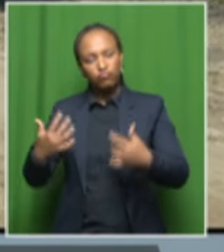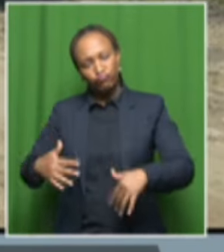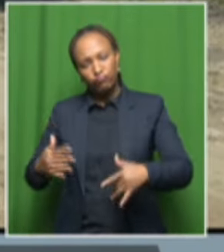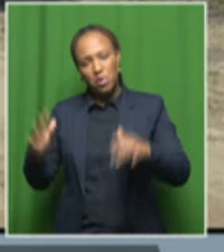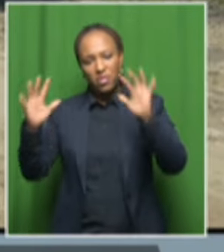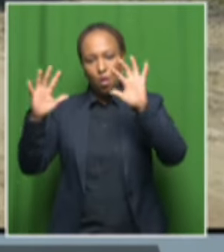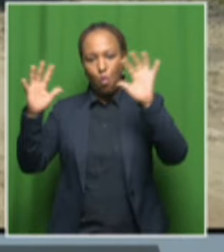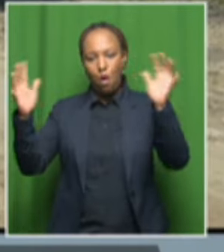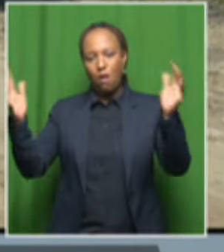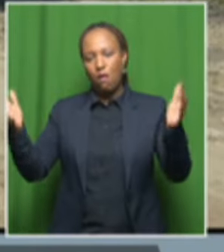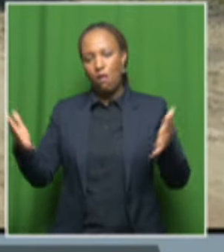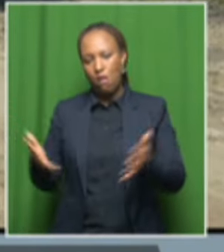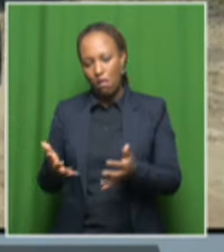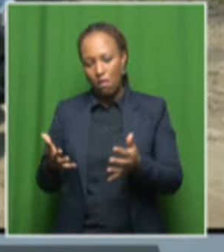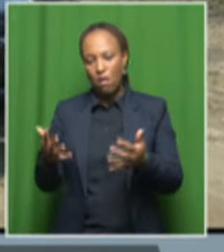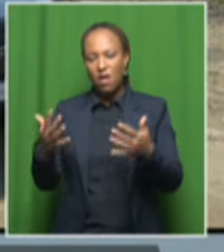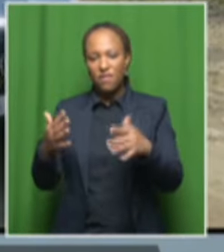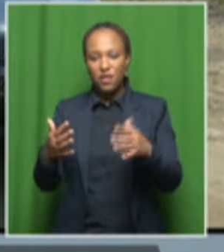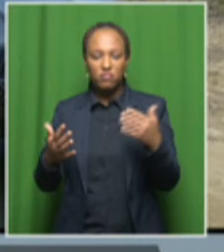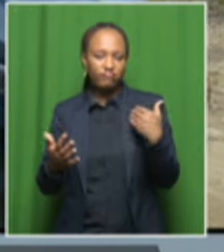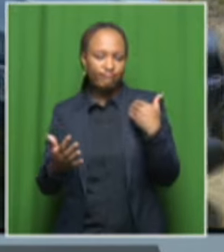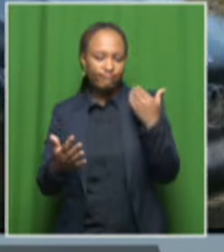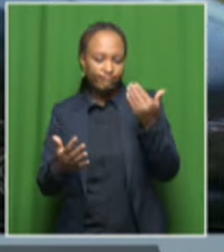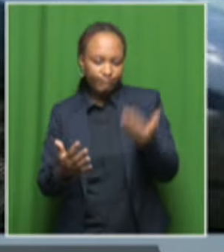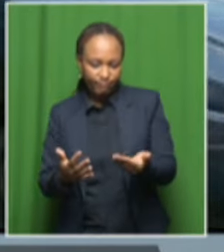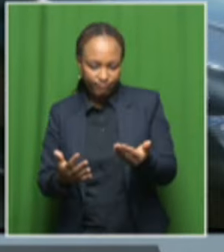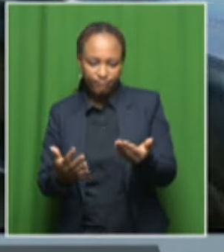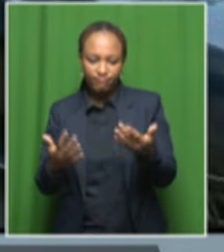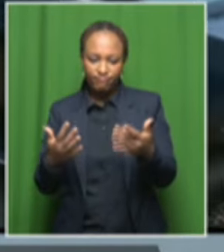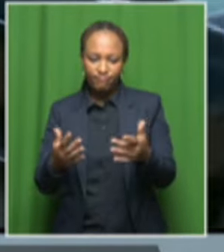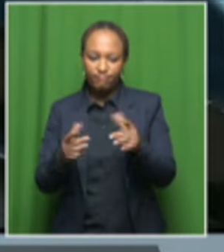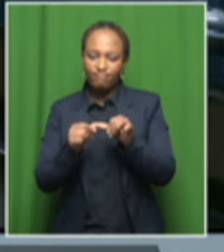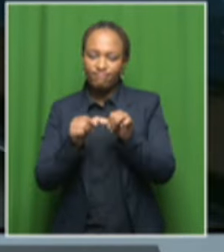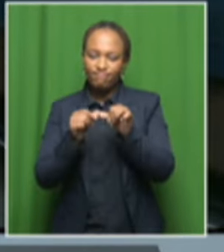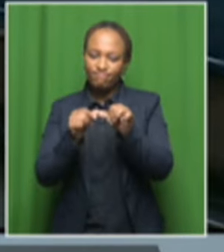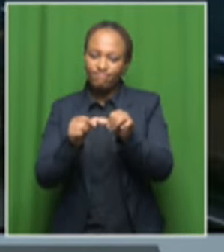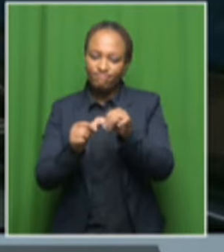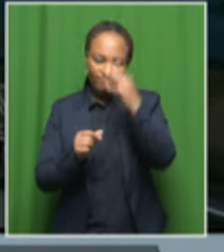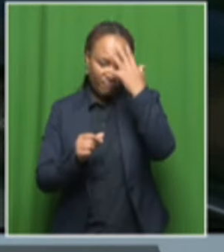world. He has run his race and kept his faith.